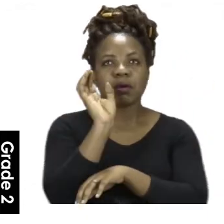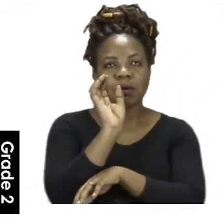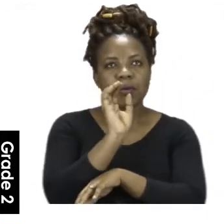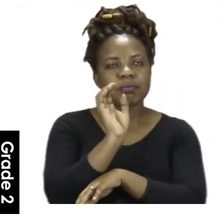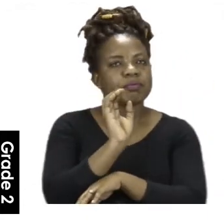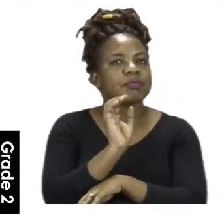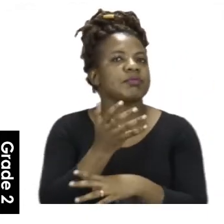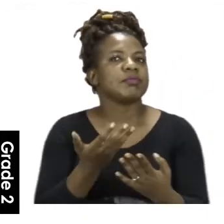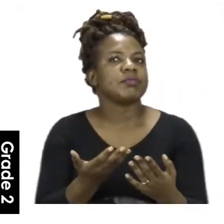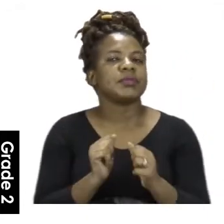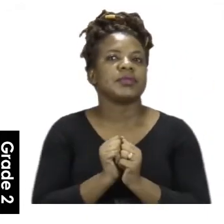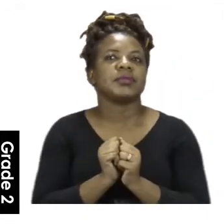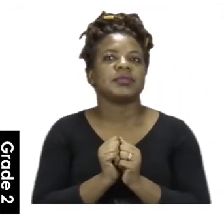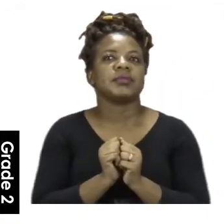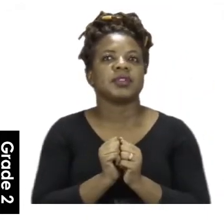newspaper,